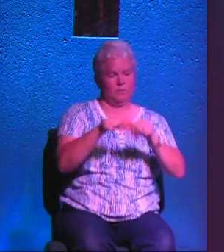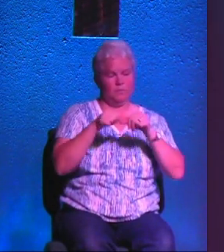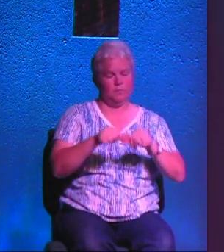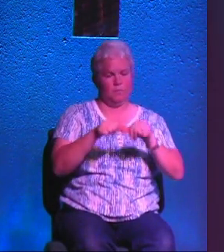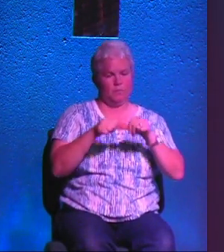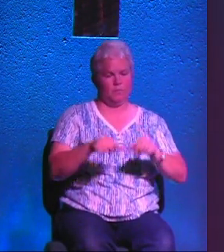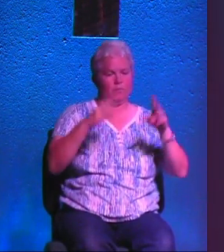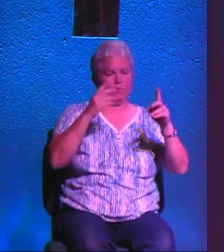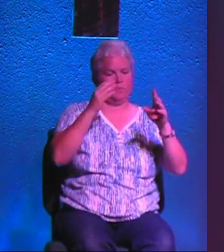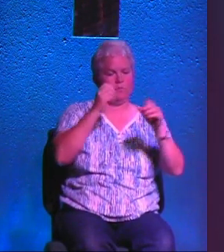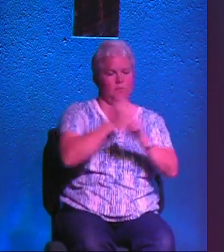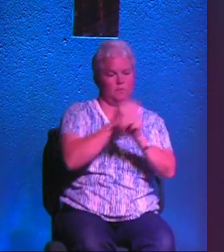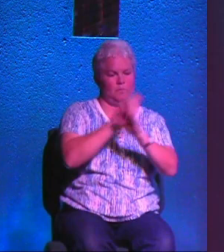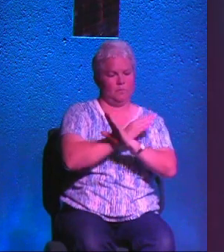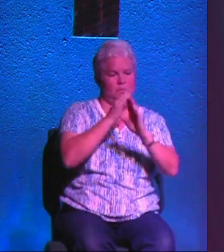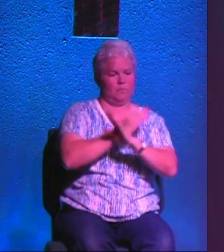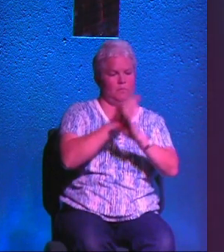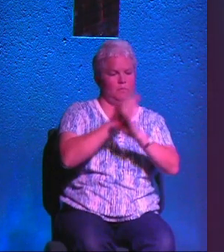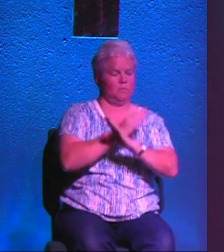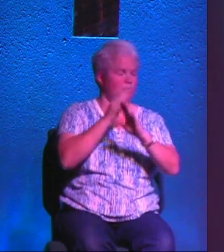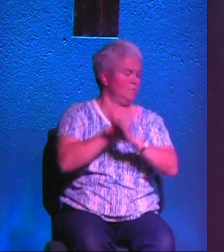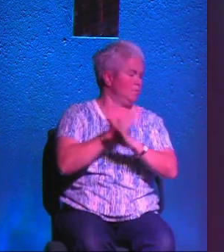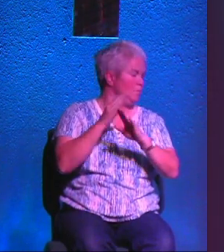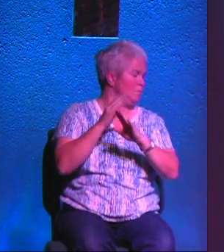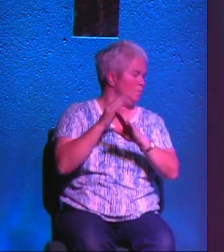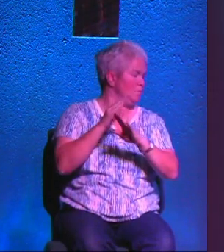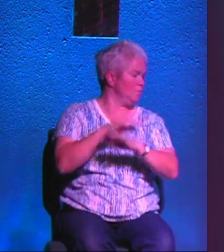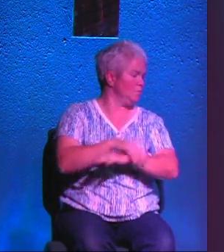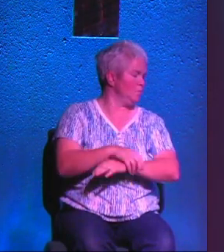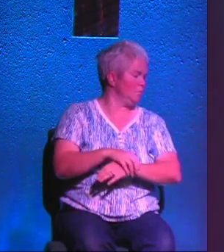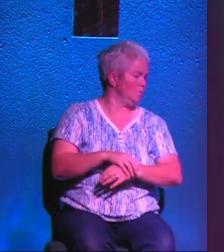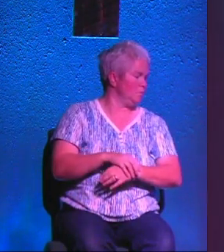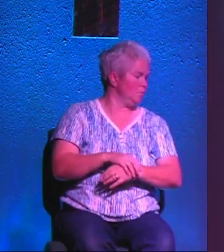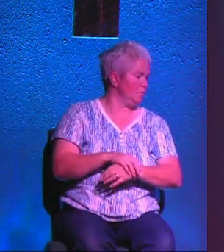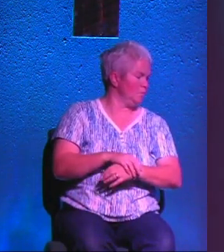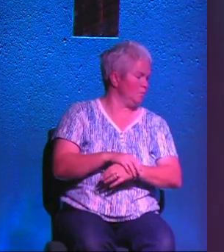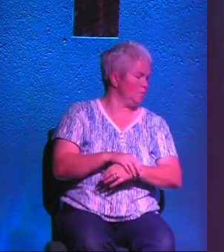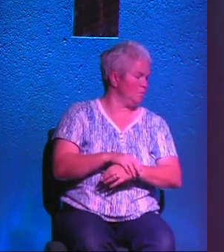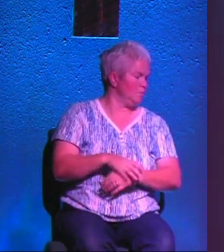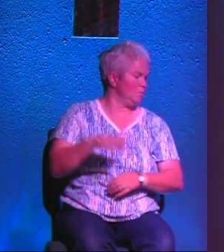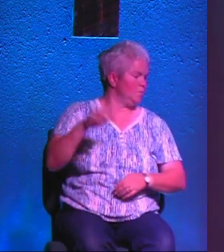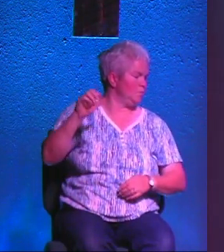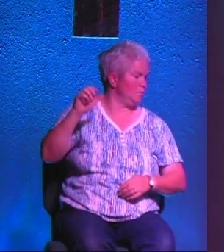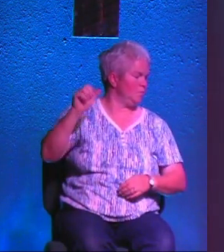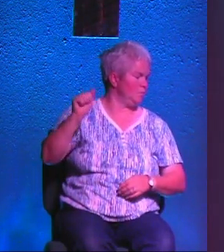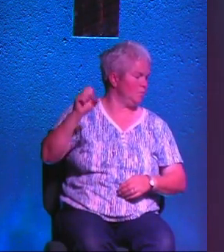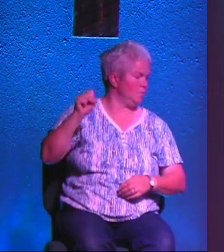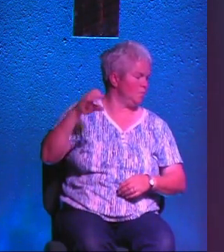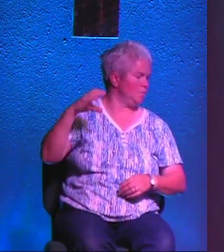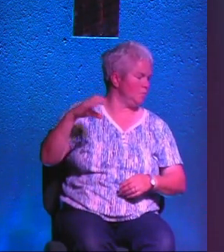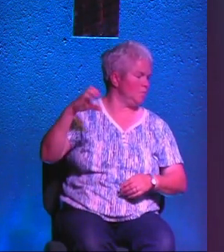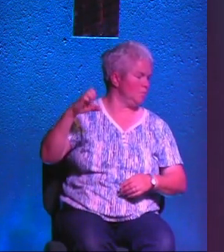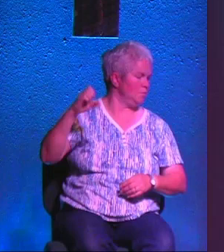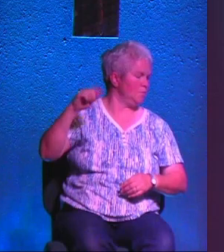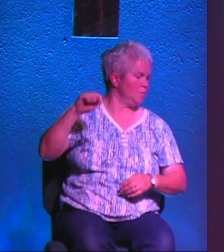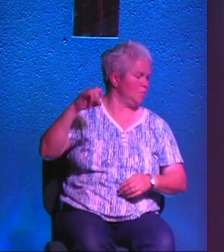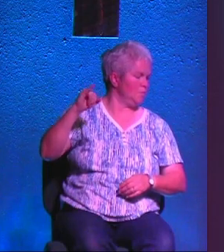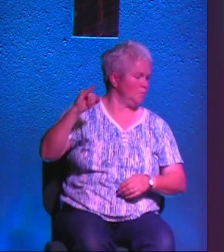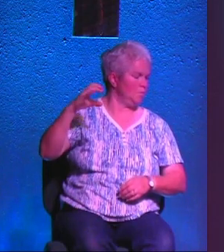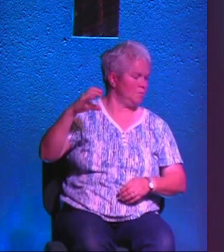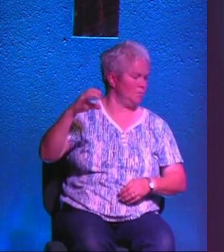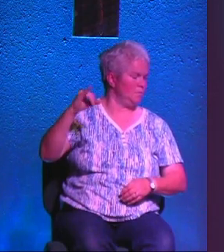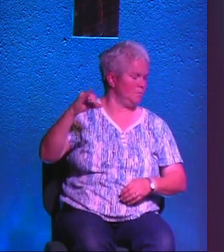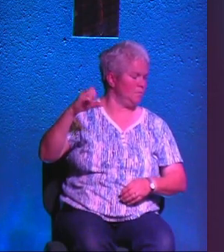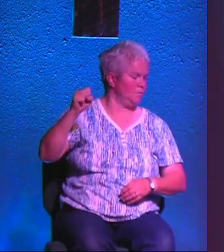into constant conflict? Right? Now, understanding the error of asceticism is a principle in our